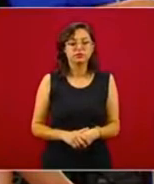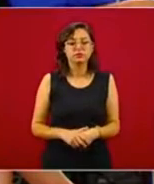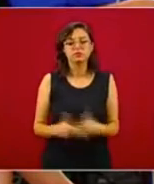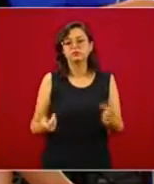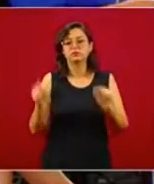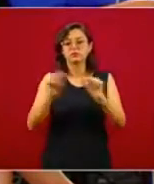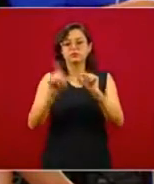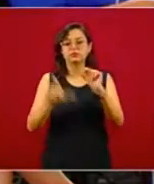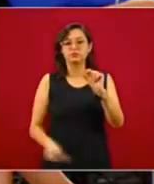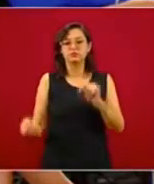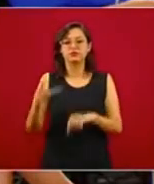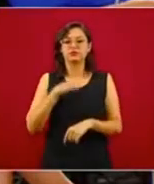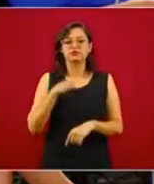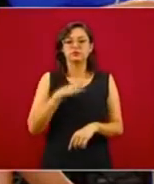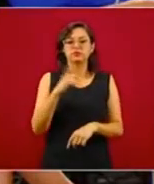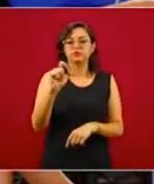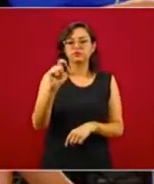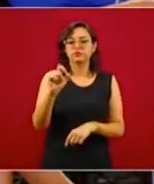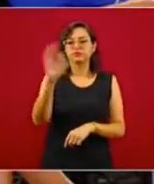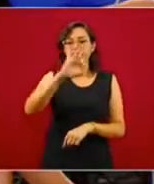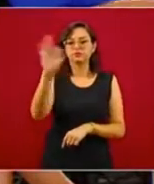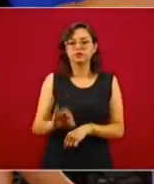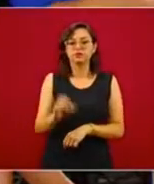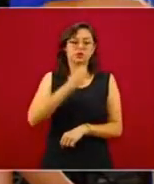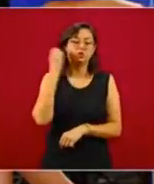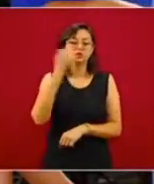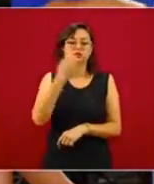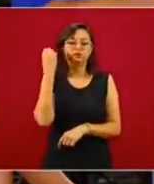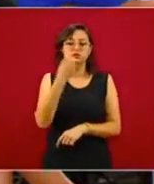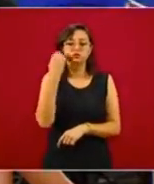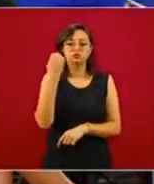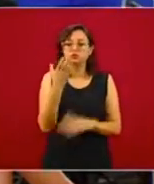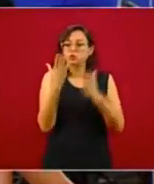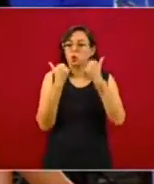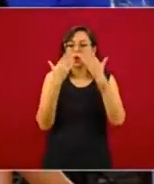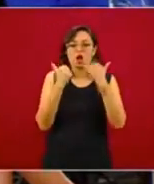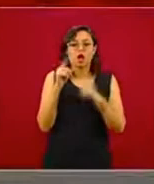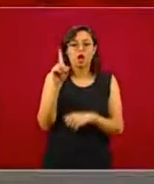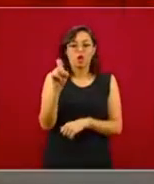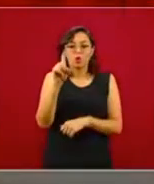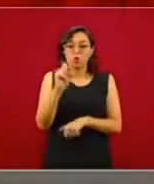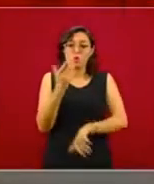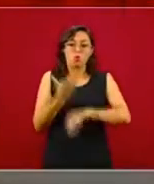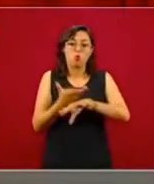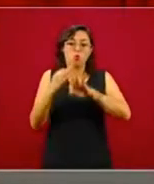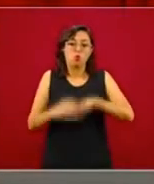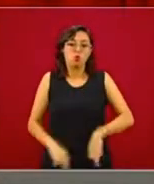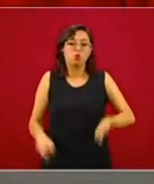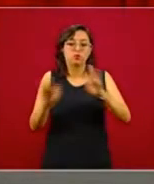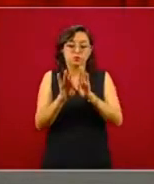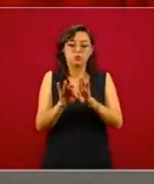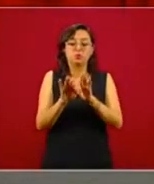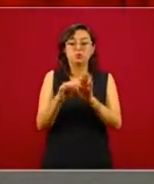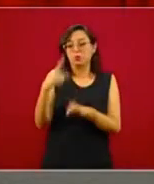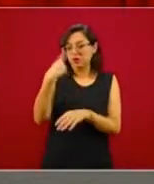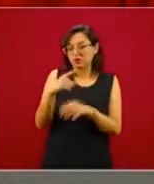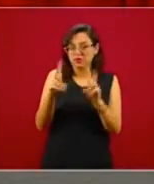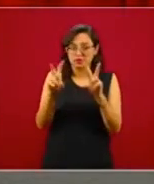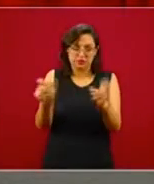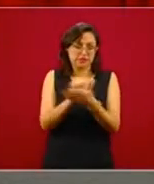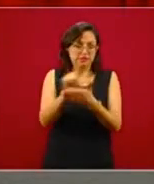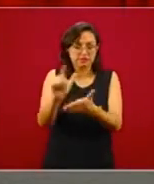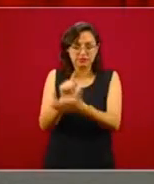have posed the fact that at a national level, we have 20% of schools that would have no